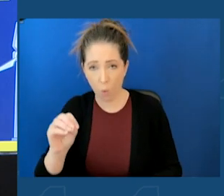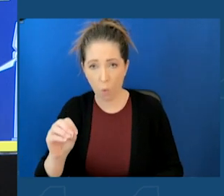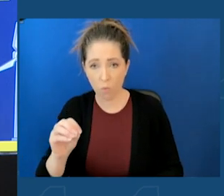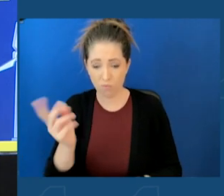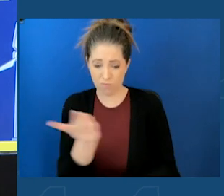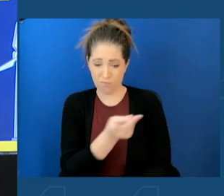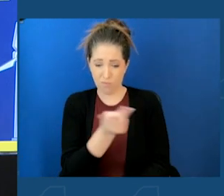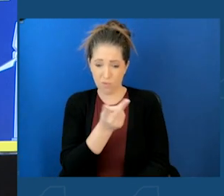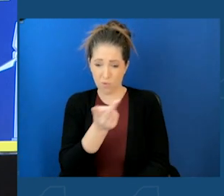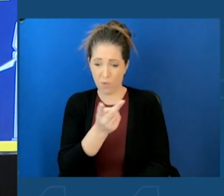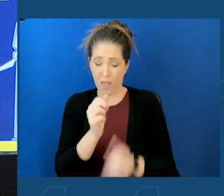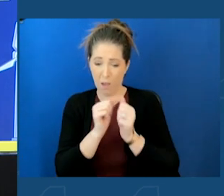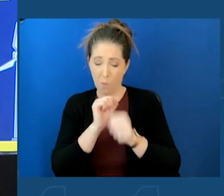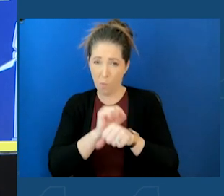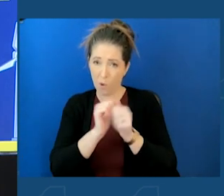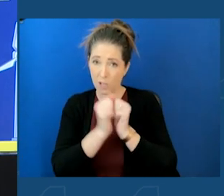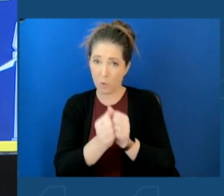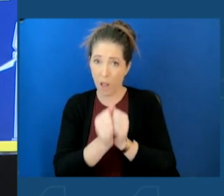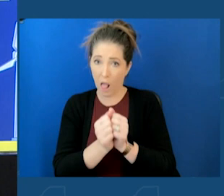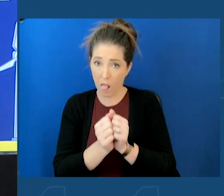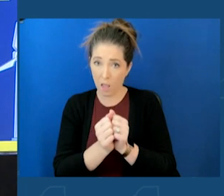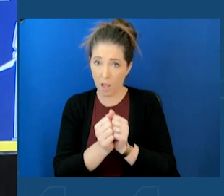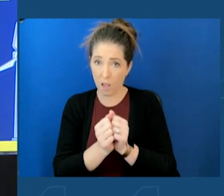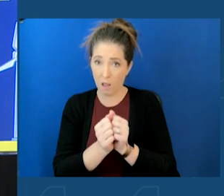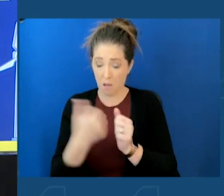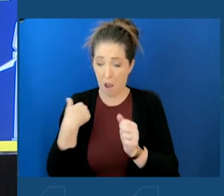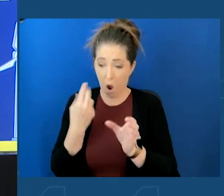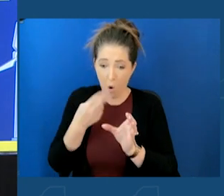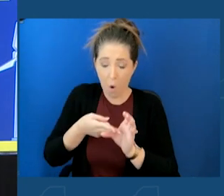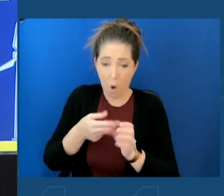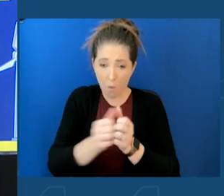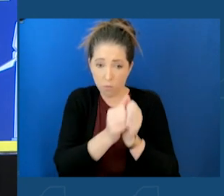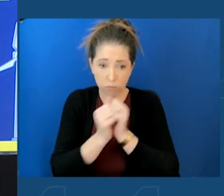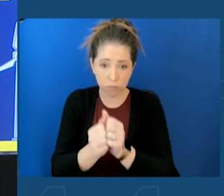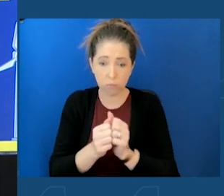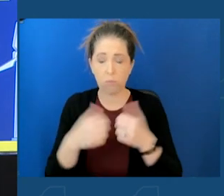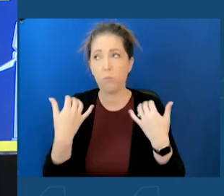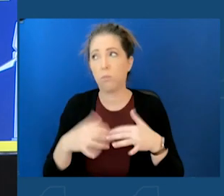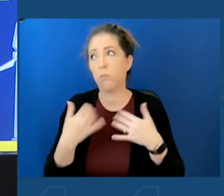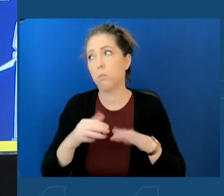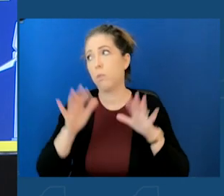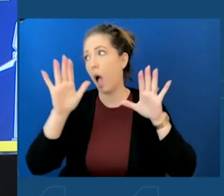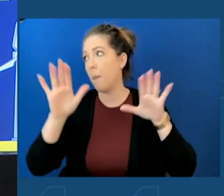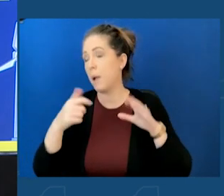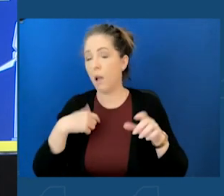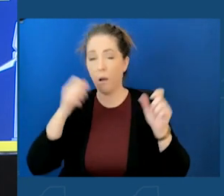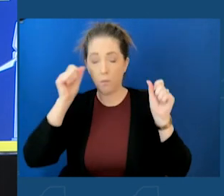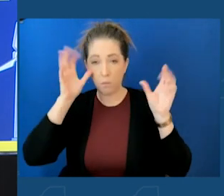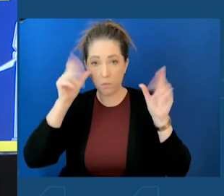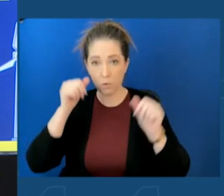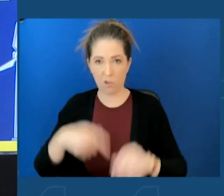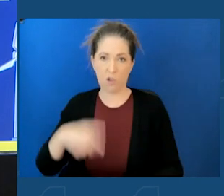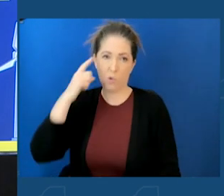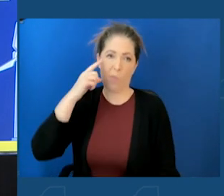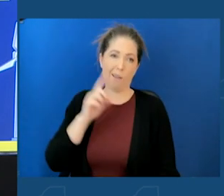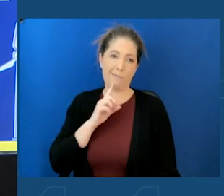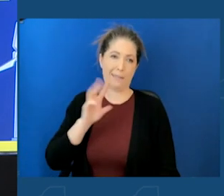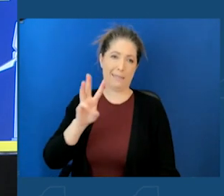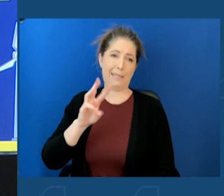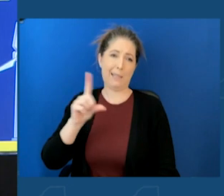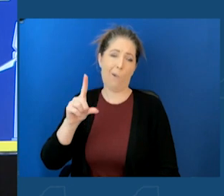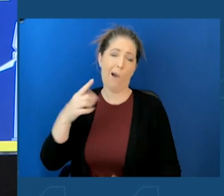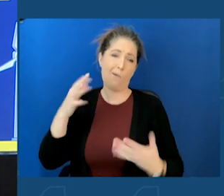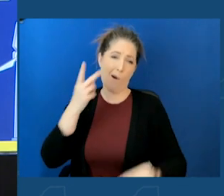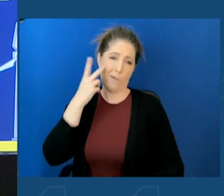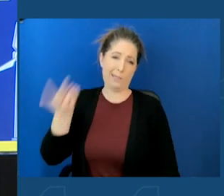has been the best thing for me. It's opened my eyes to new things, and you would think at 61 years old you basically have seen everything. The answer is